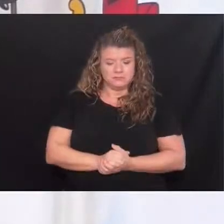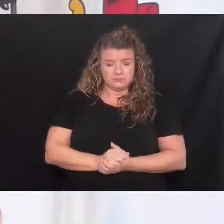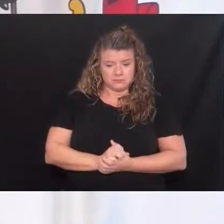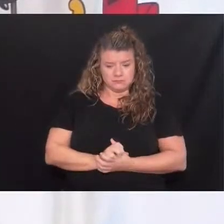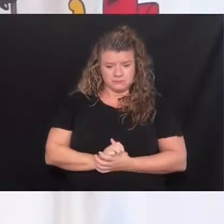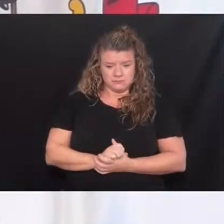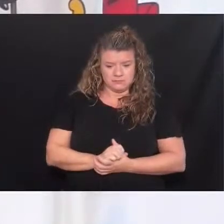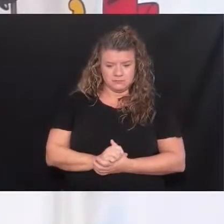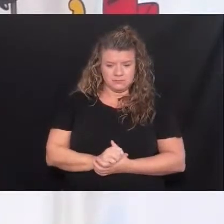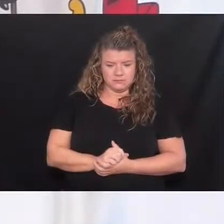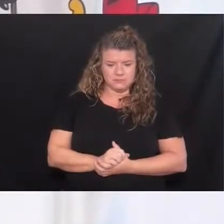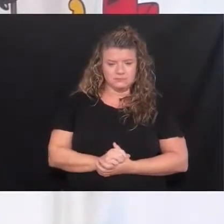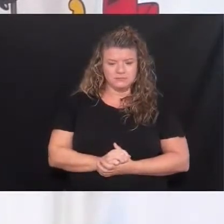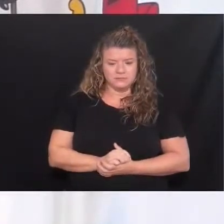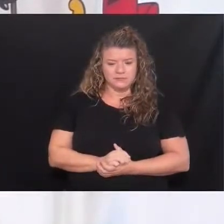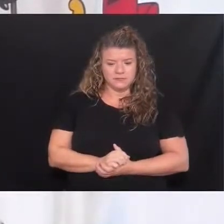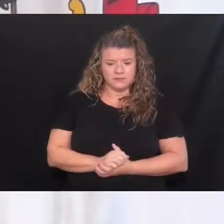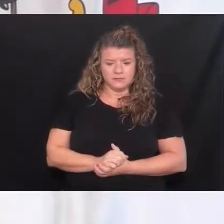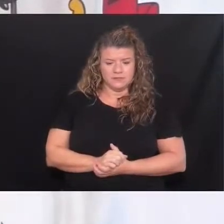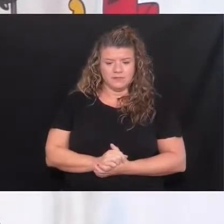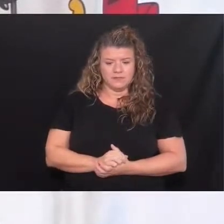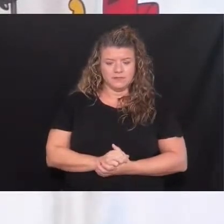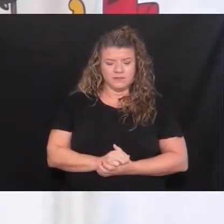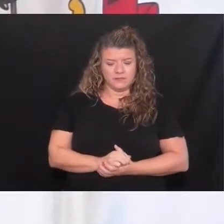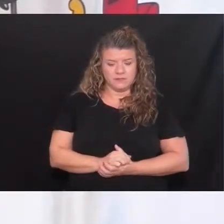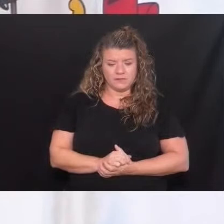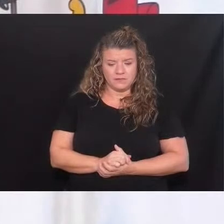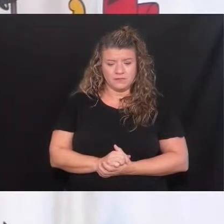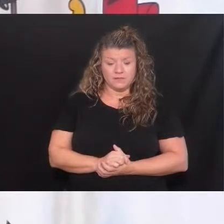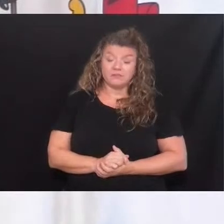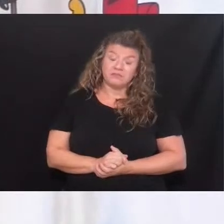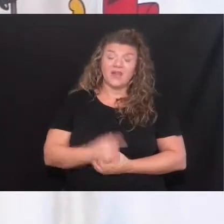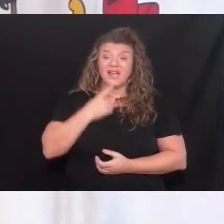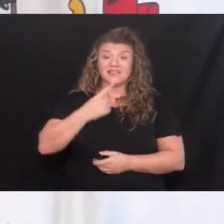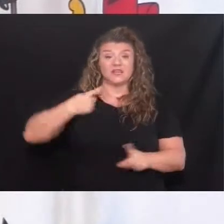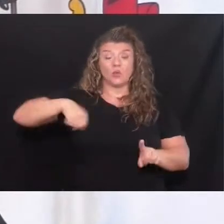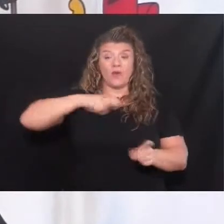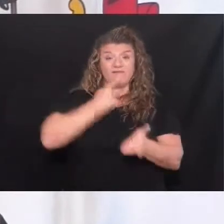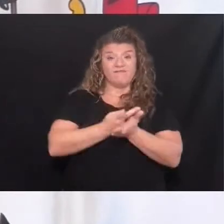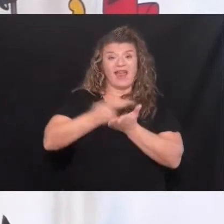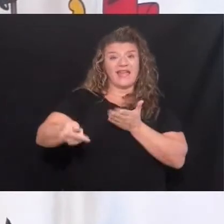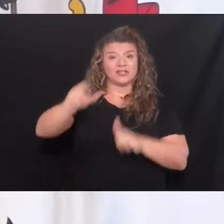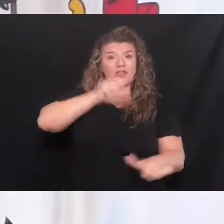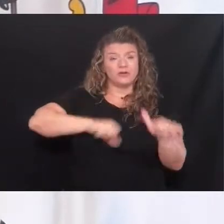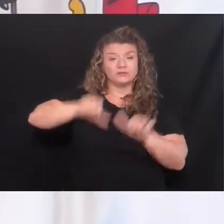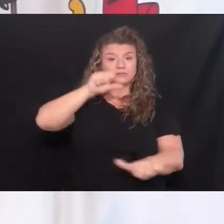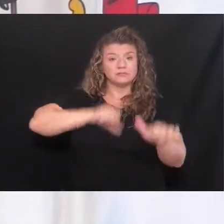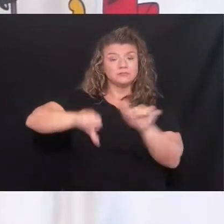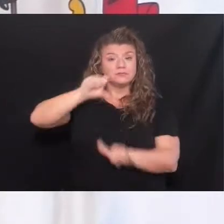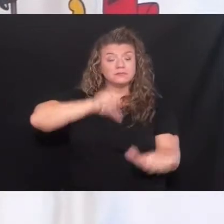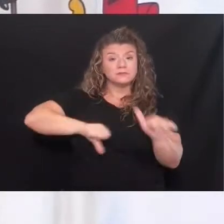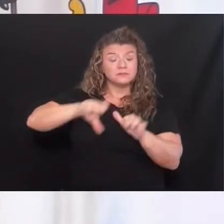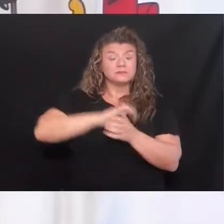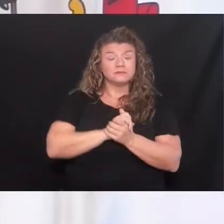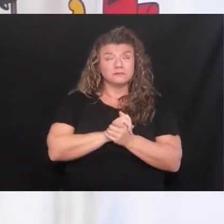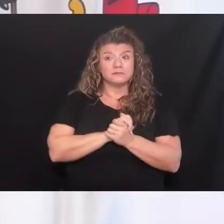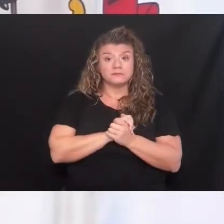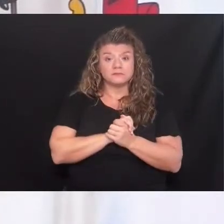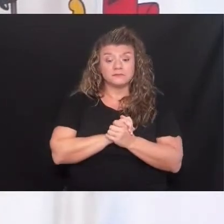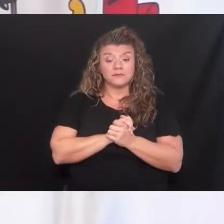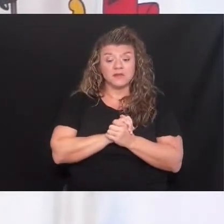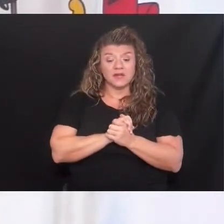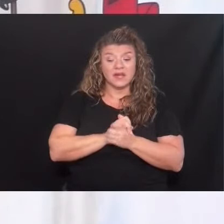And what it says right here is, it says, we are failing one another. And then it says, this